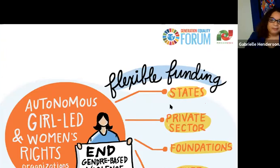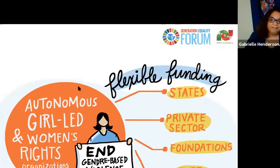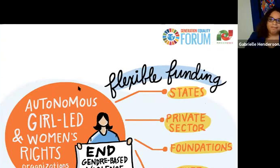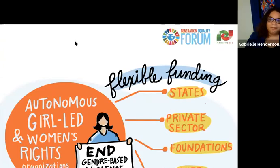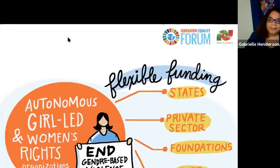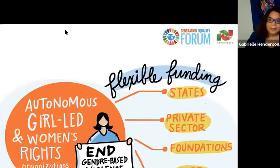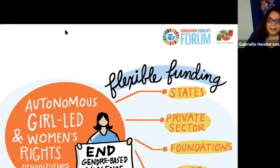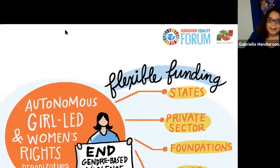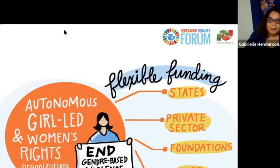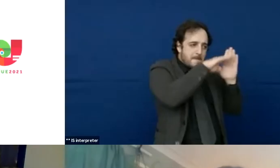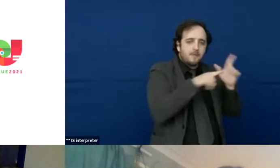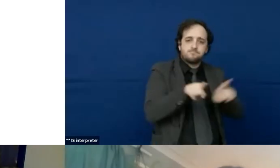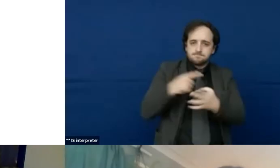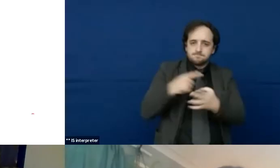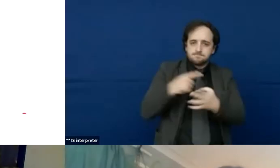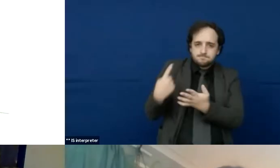diversity.